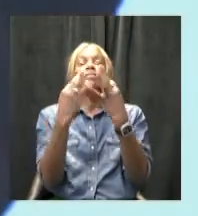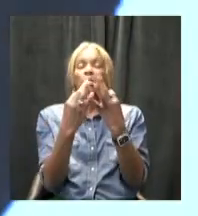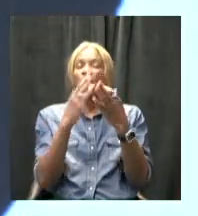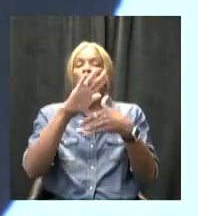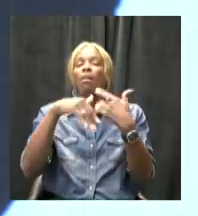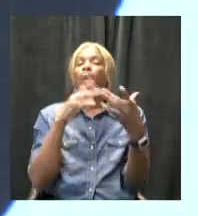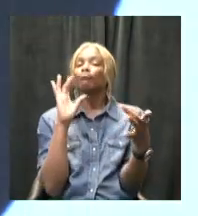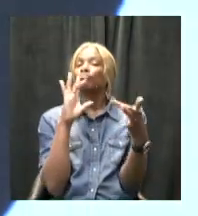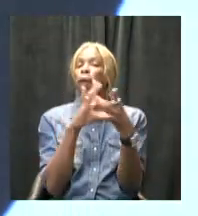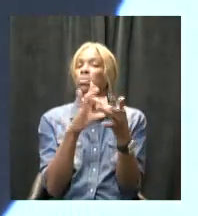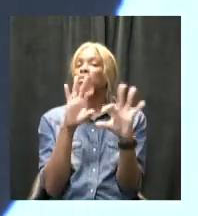the family, right?